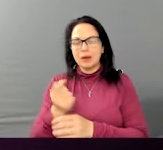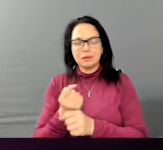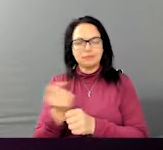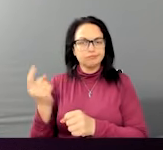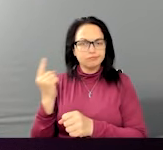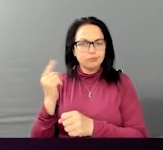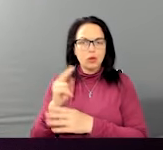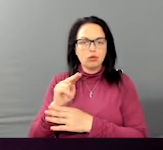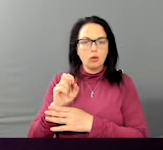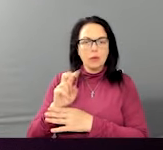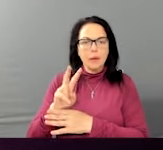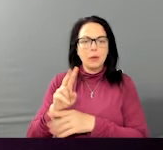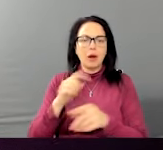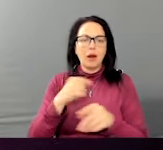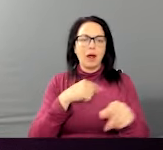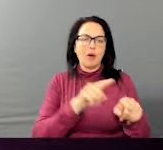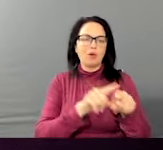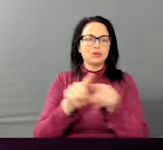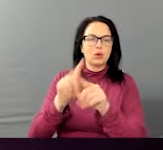and testingjavascript.com.